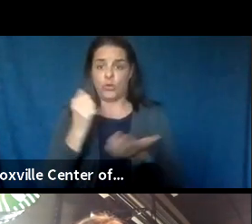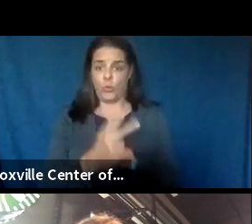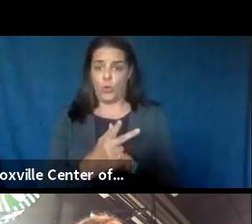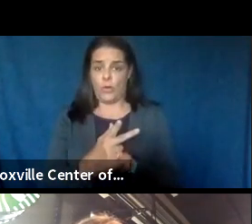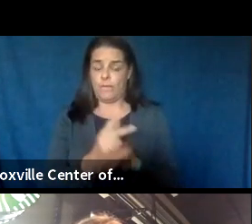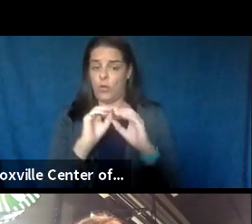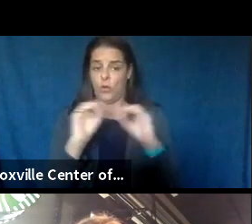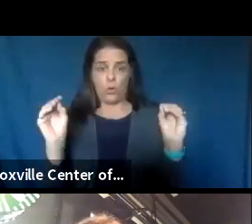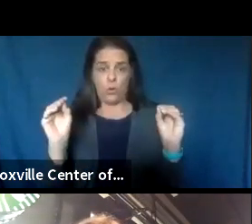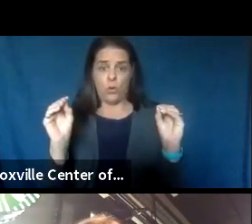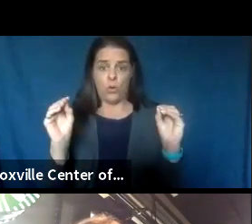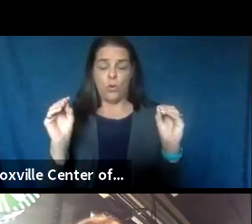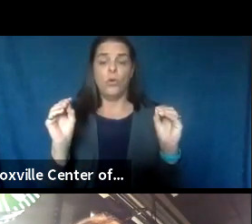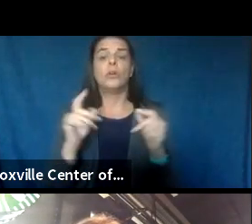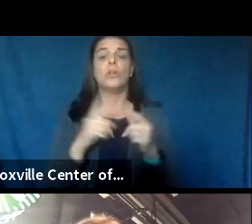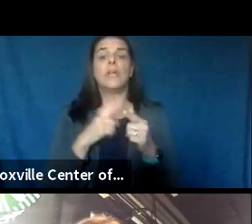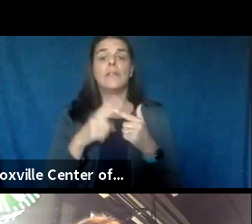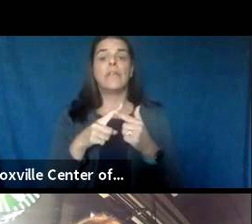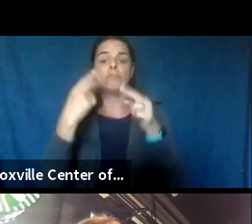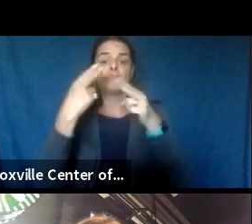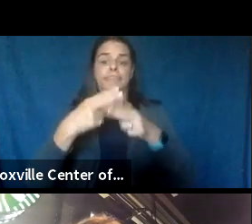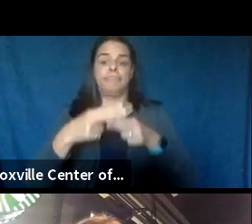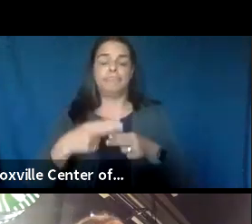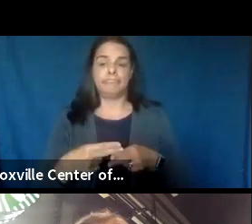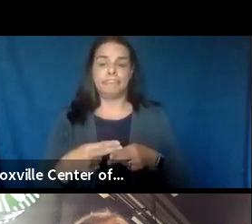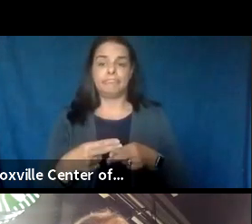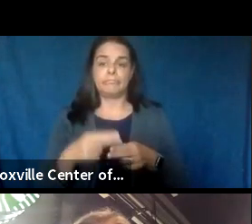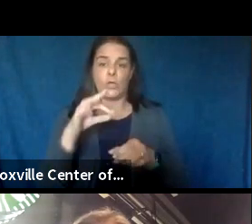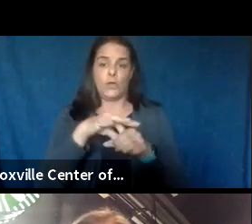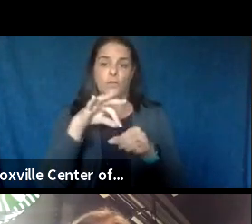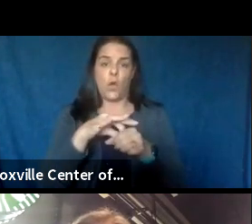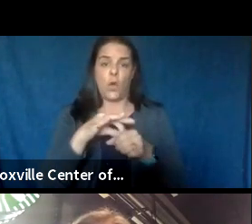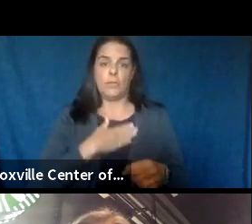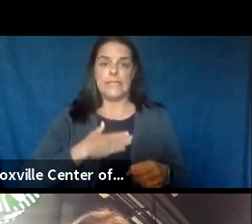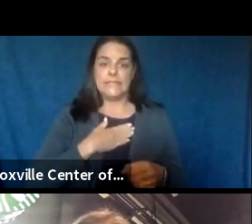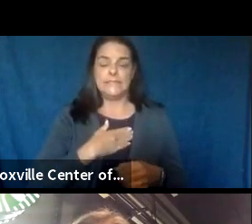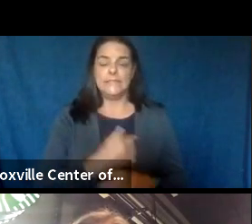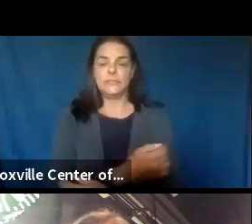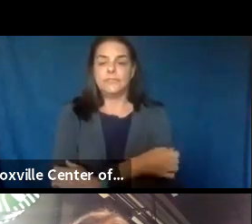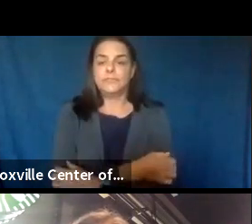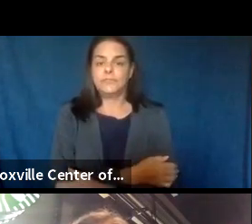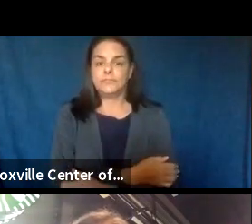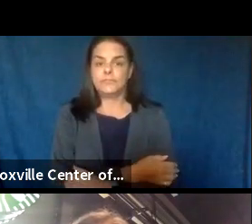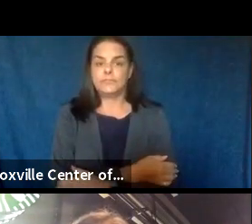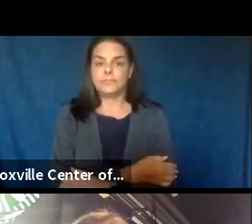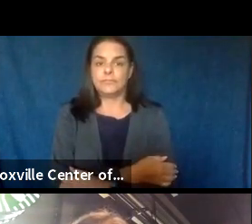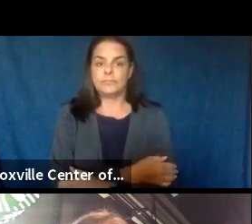not, Dr. Buchanan, if you'll go through that roll call once more for us, please.